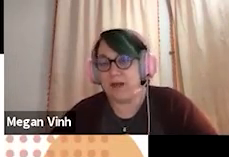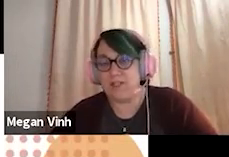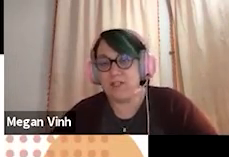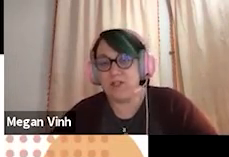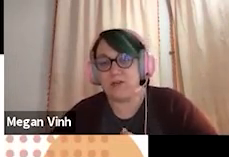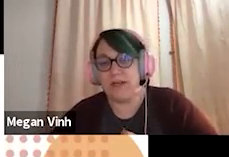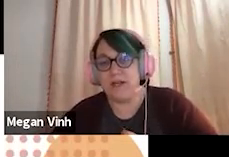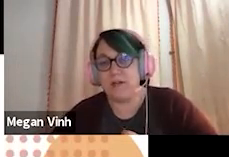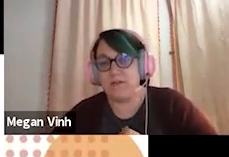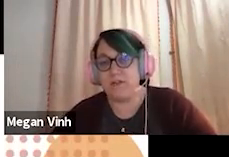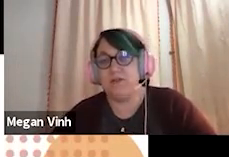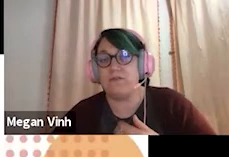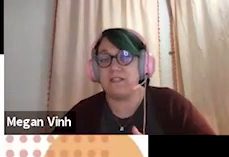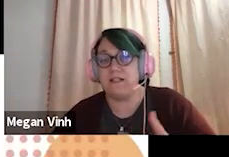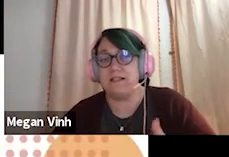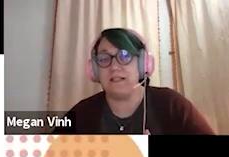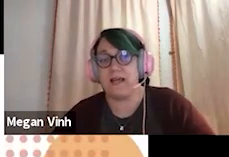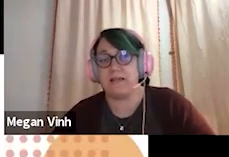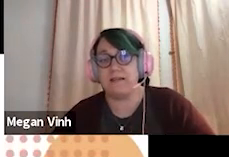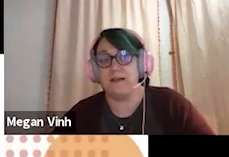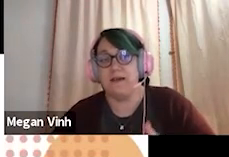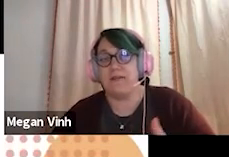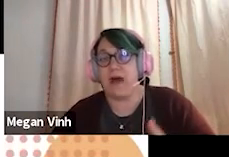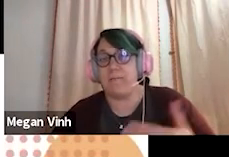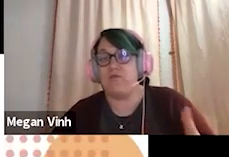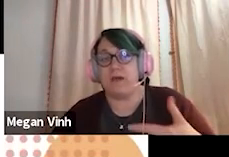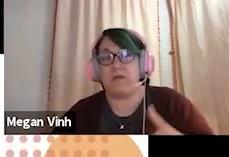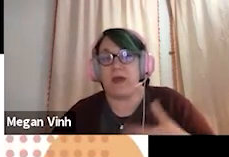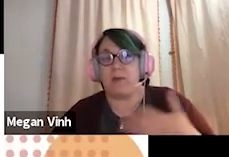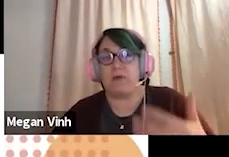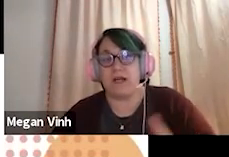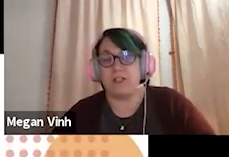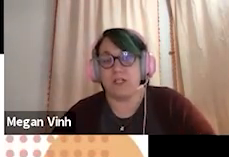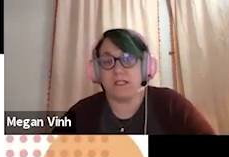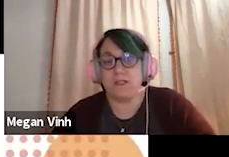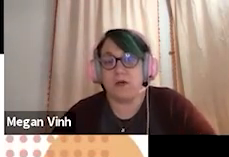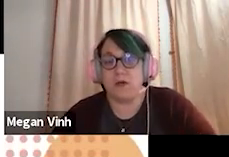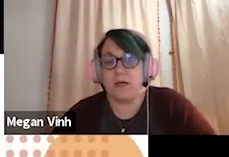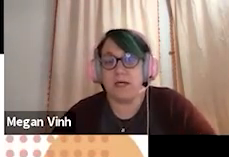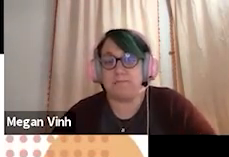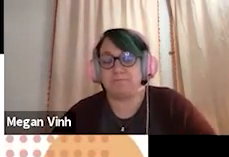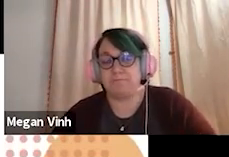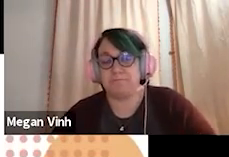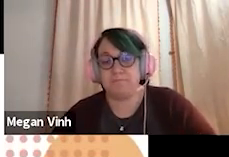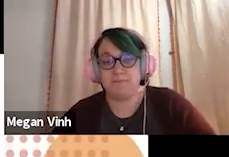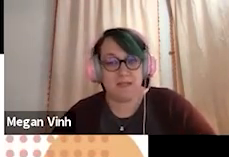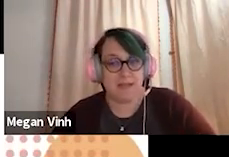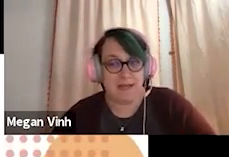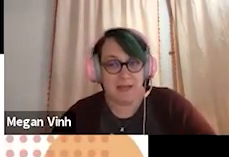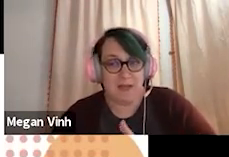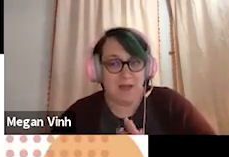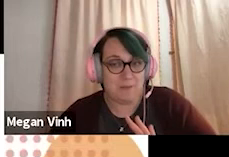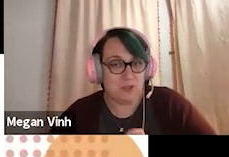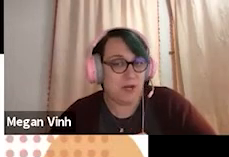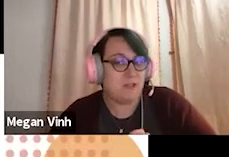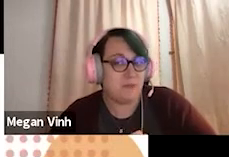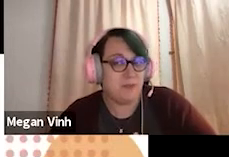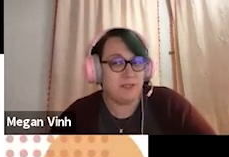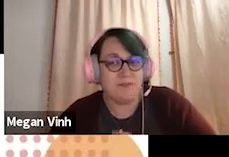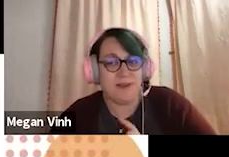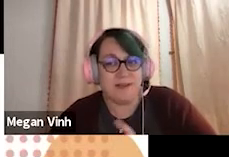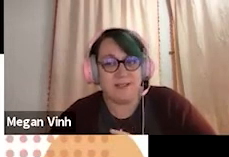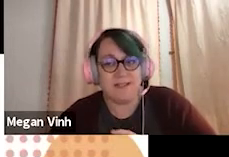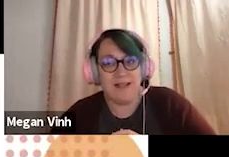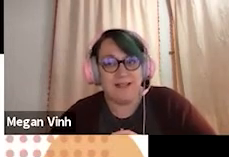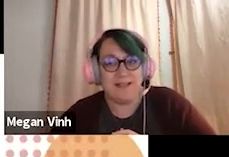as the practitioner or caregiver do to facilitate that movement or that progression? And so again, I'm trying to